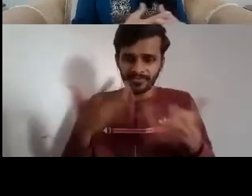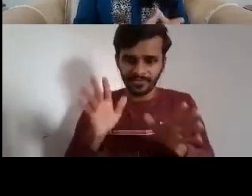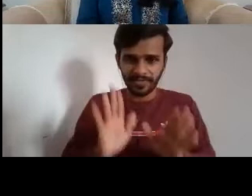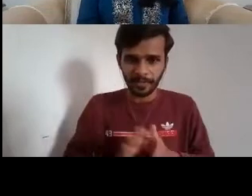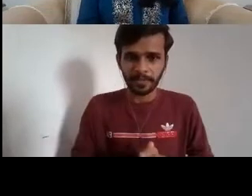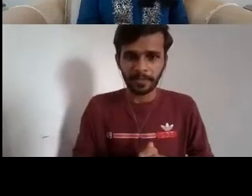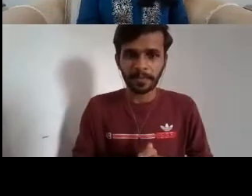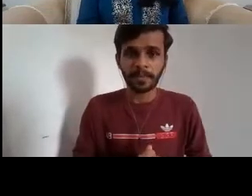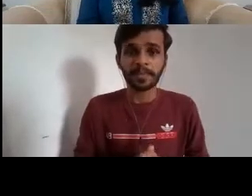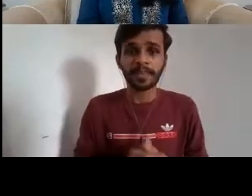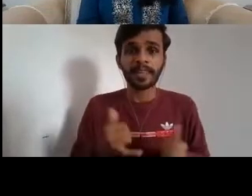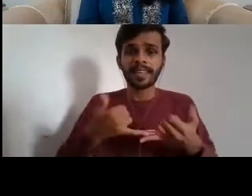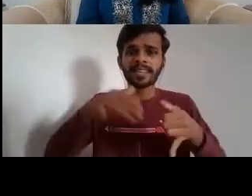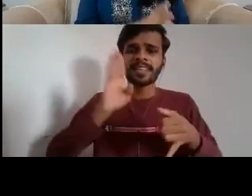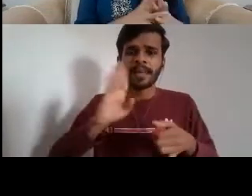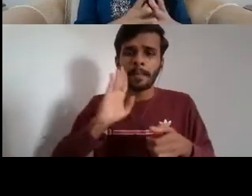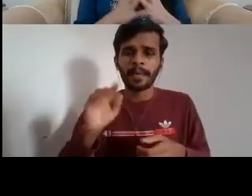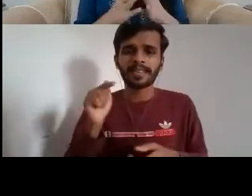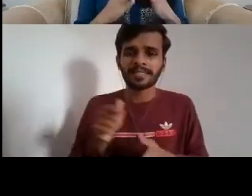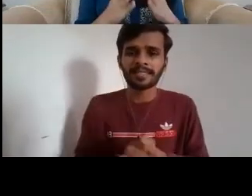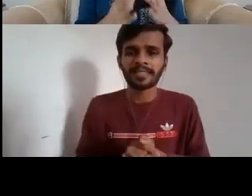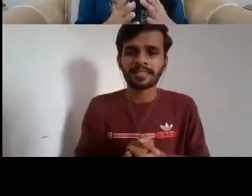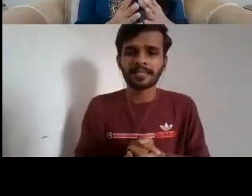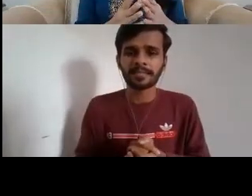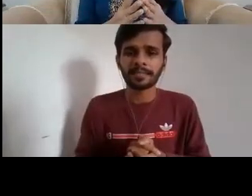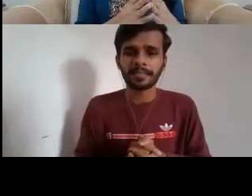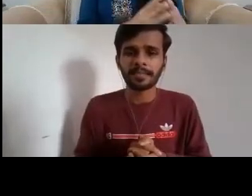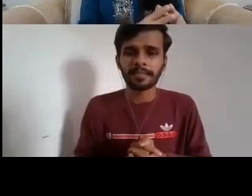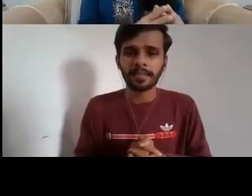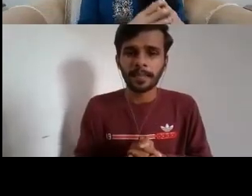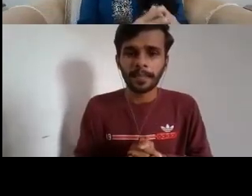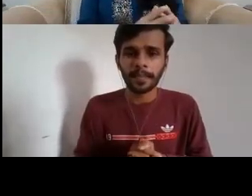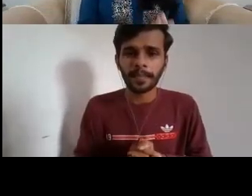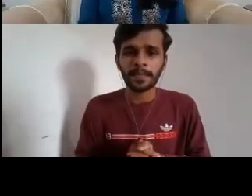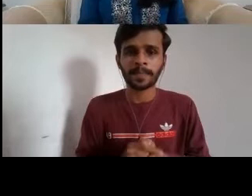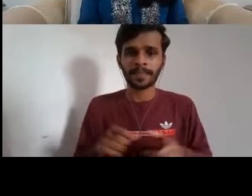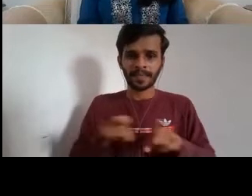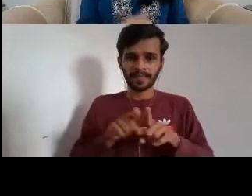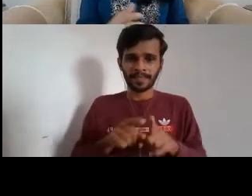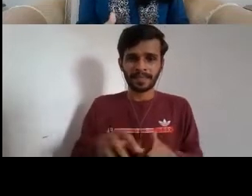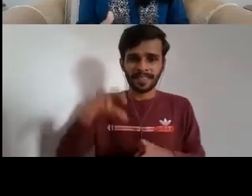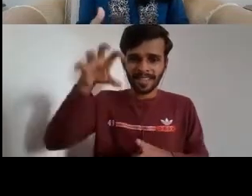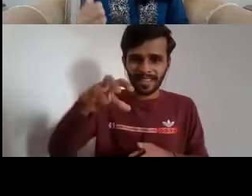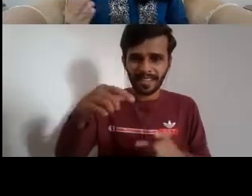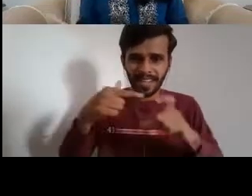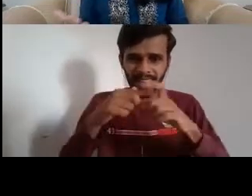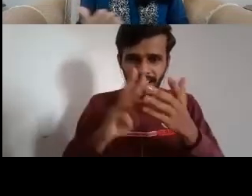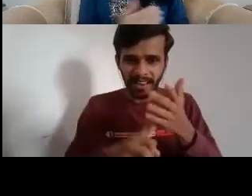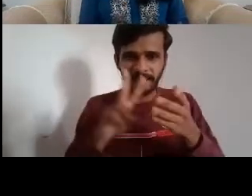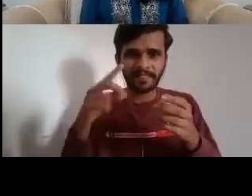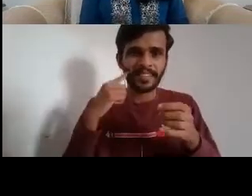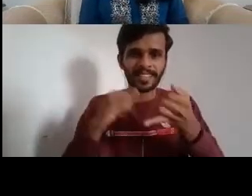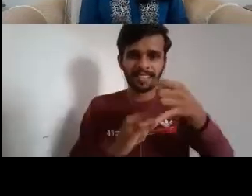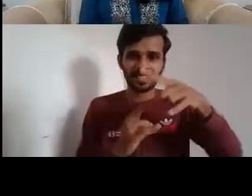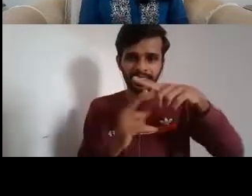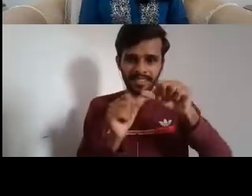Indian music has mainly been influenced by Central and West Asians, and later by the European